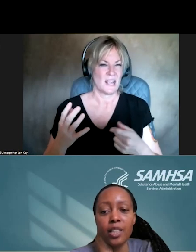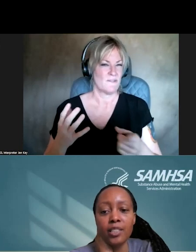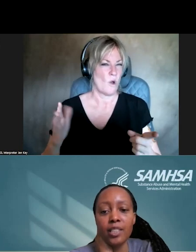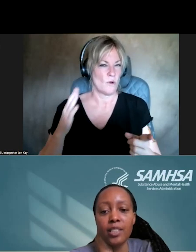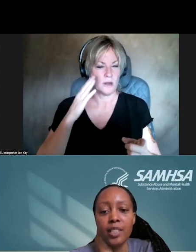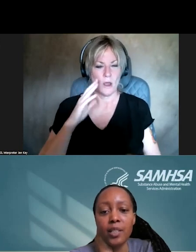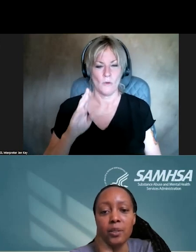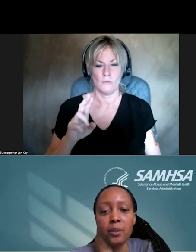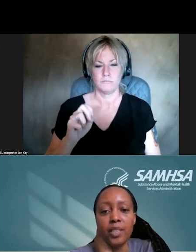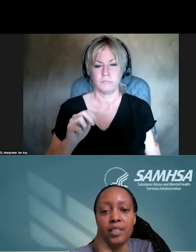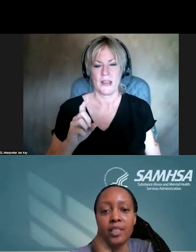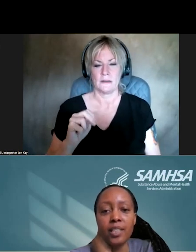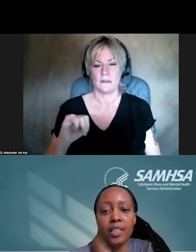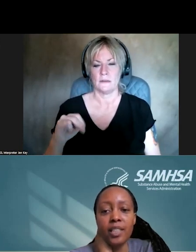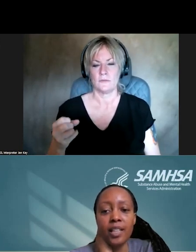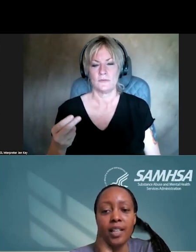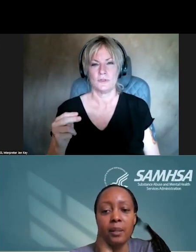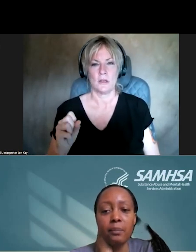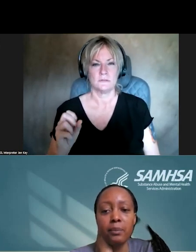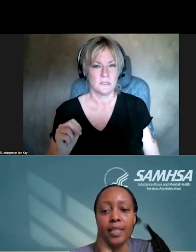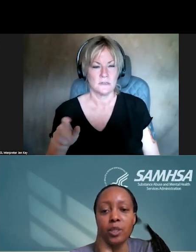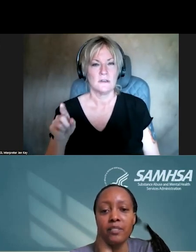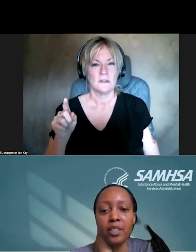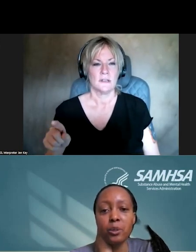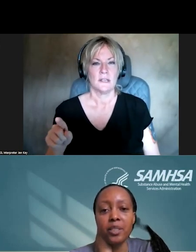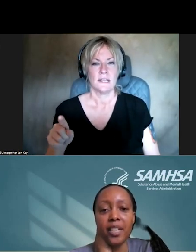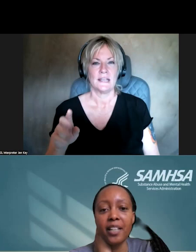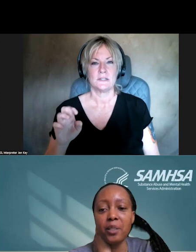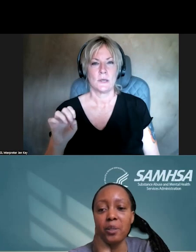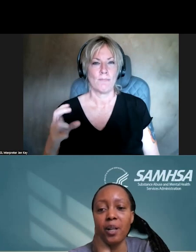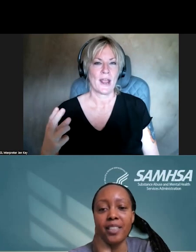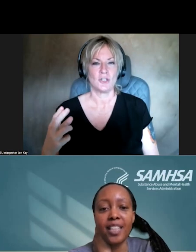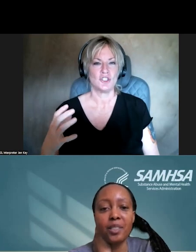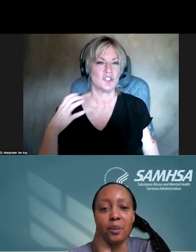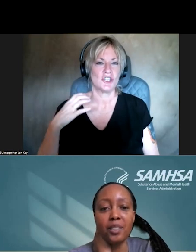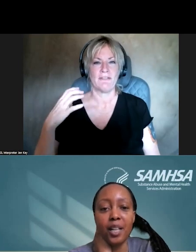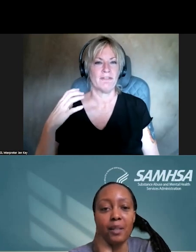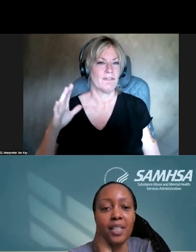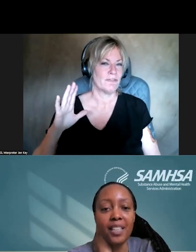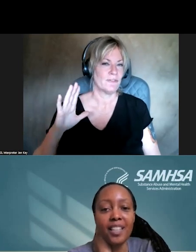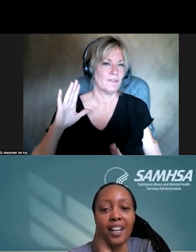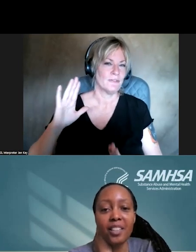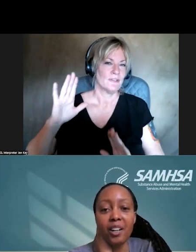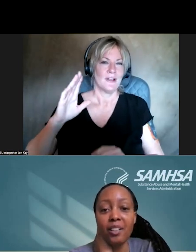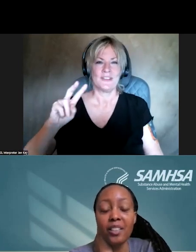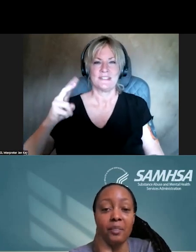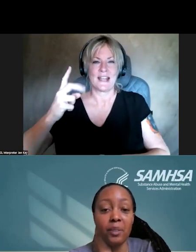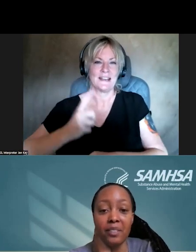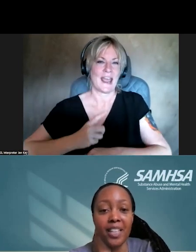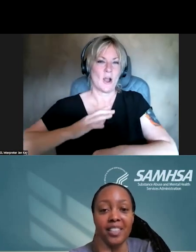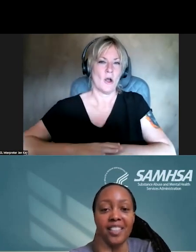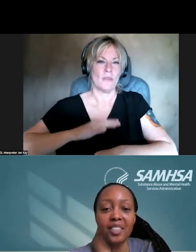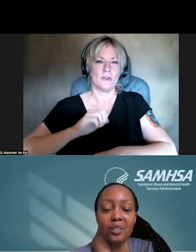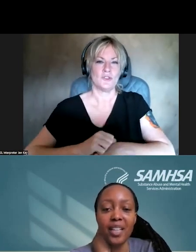Brandon Johnson, who is the branch chief extraordinaire, who on day 2 of the job got the call that